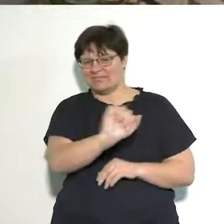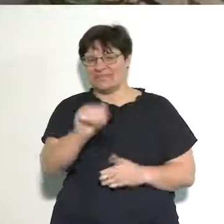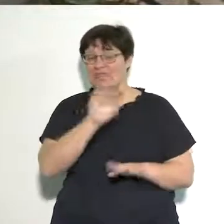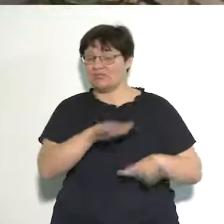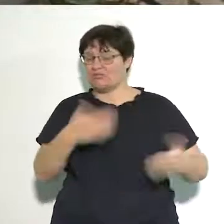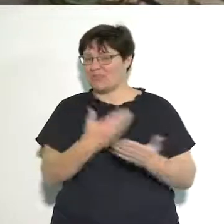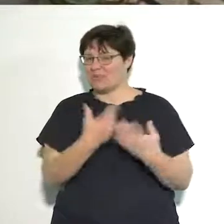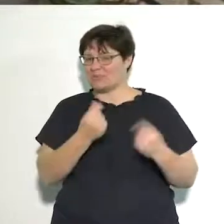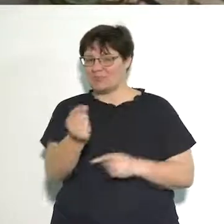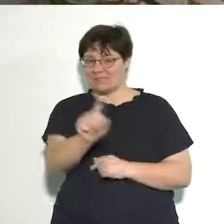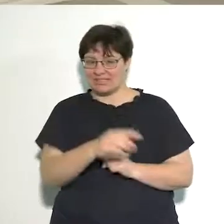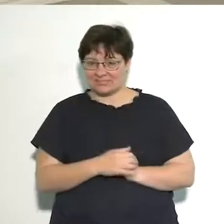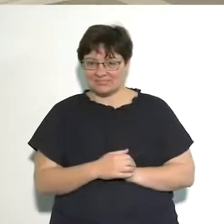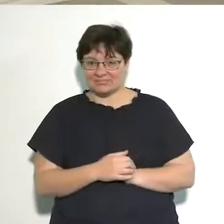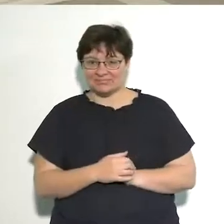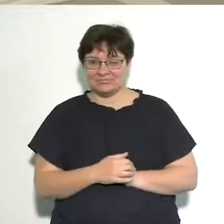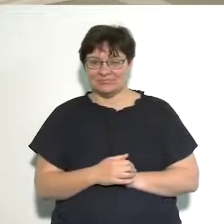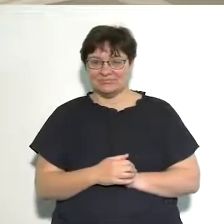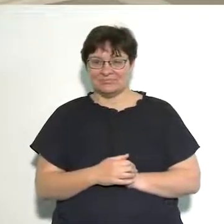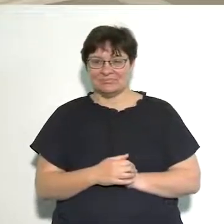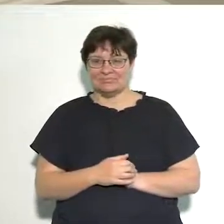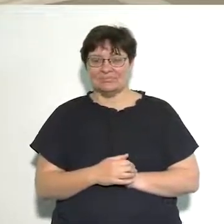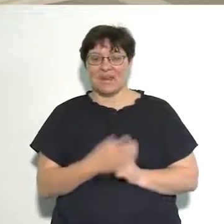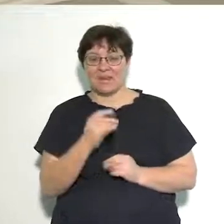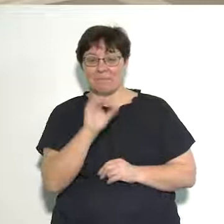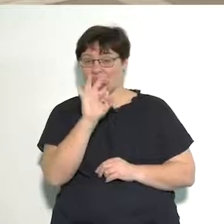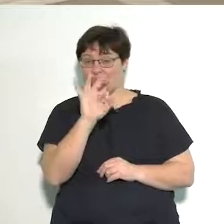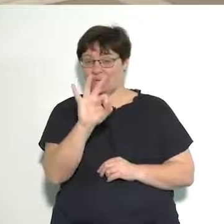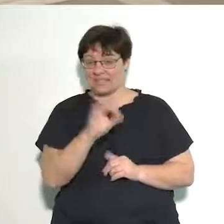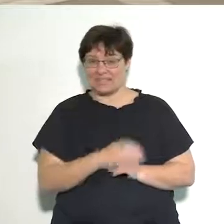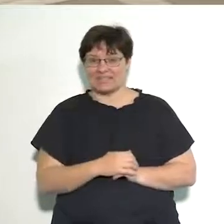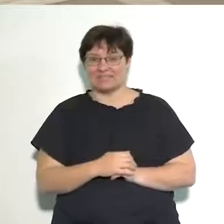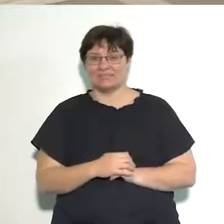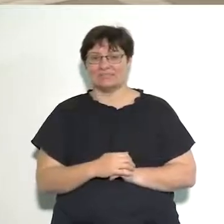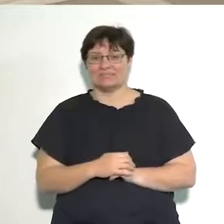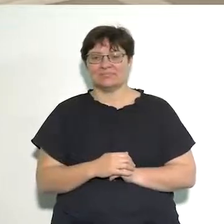your children's abilities. I'm going to write the number 3.